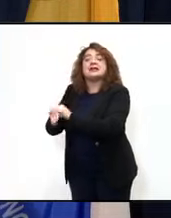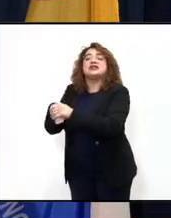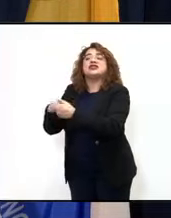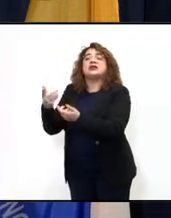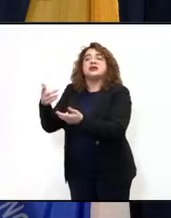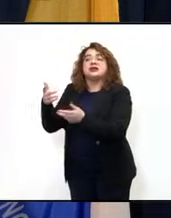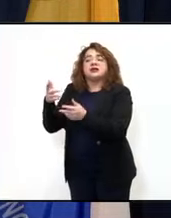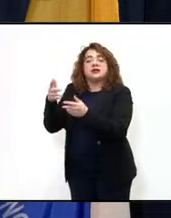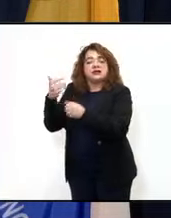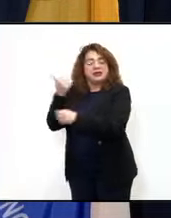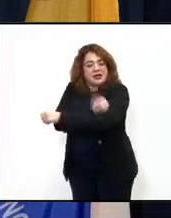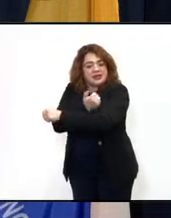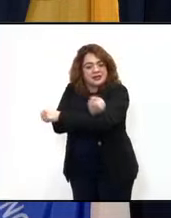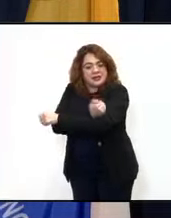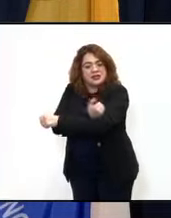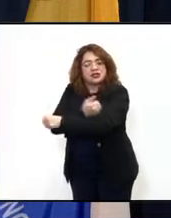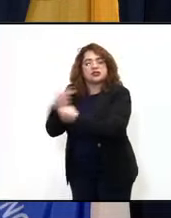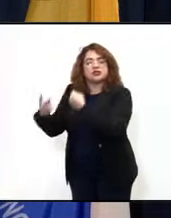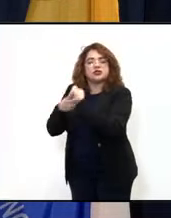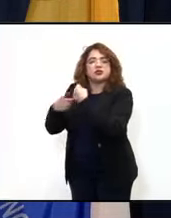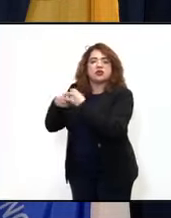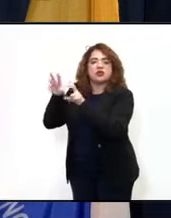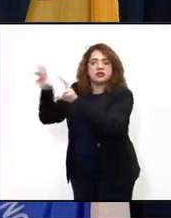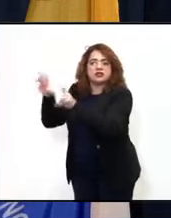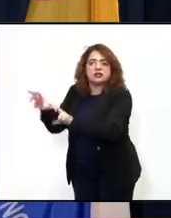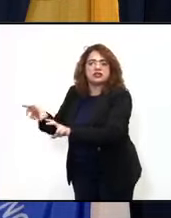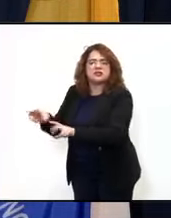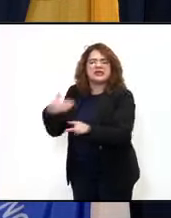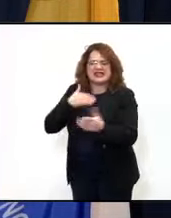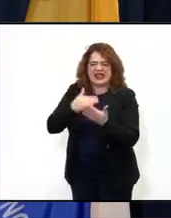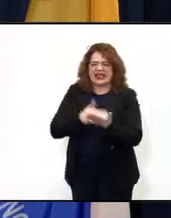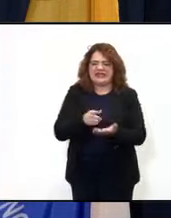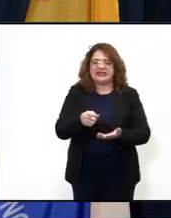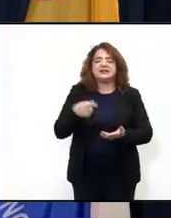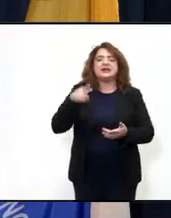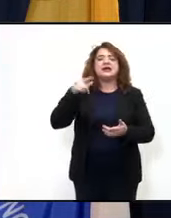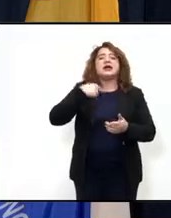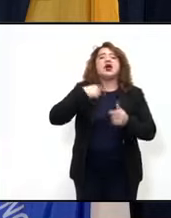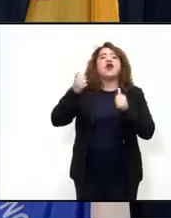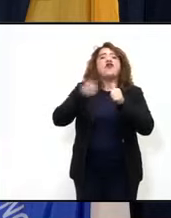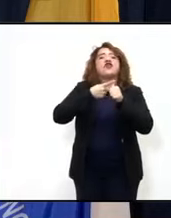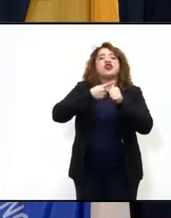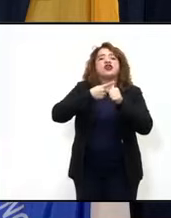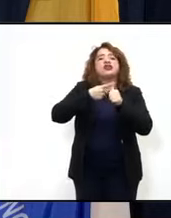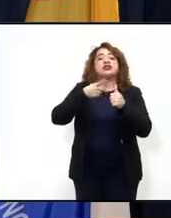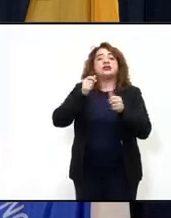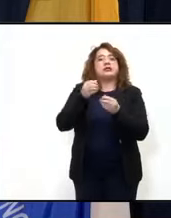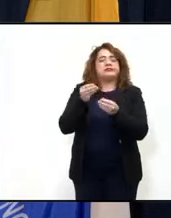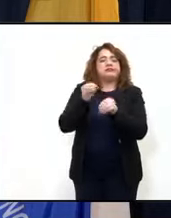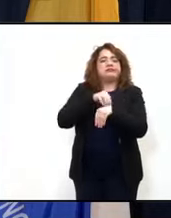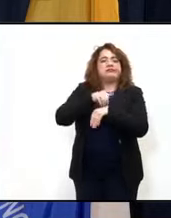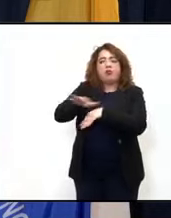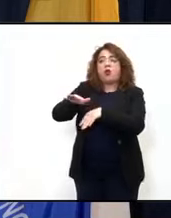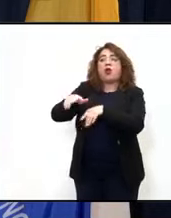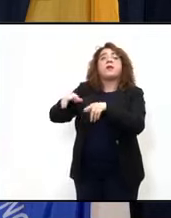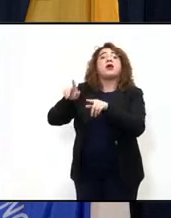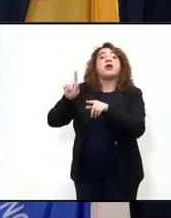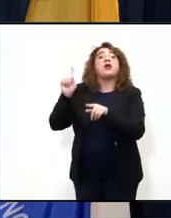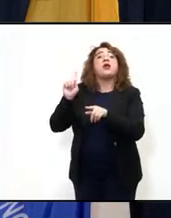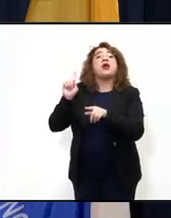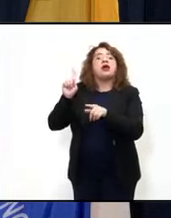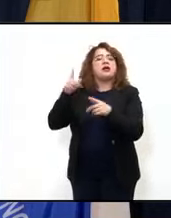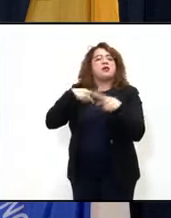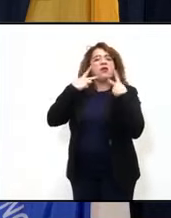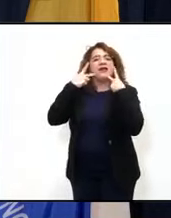city, beginning here this weekend. And the first two deployments that we have happening is one will